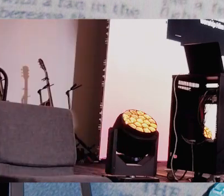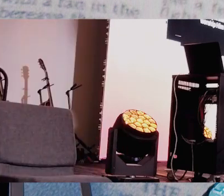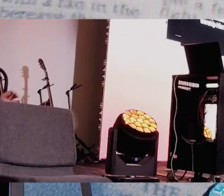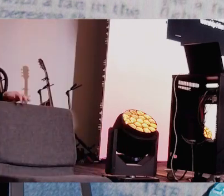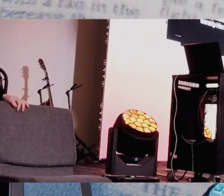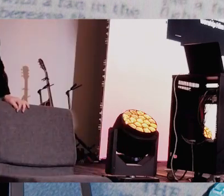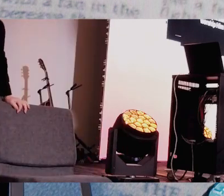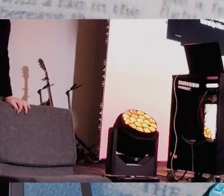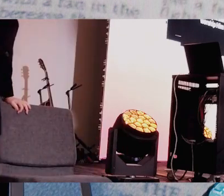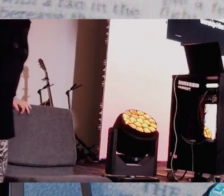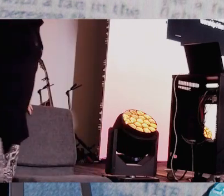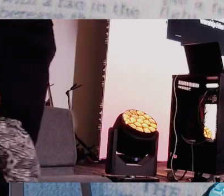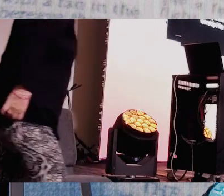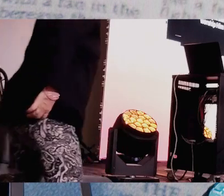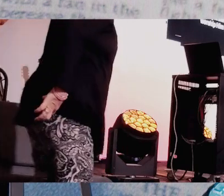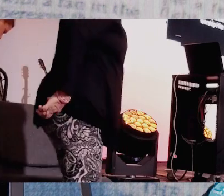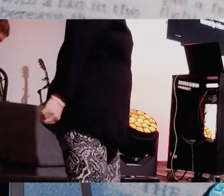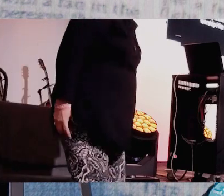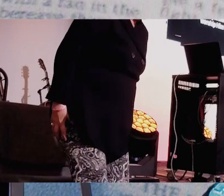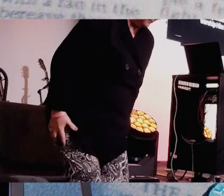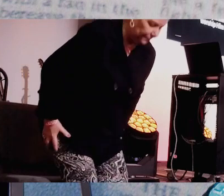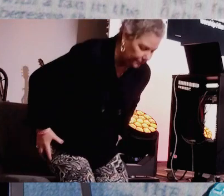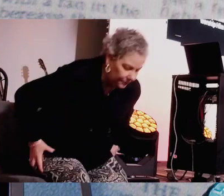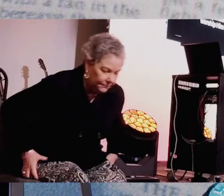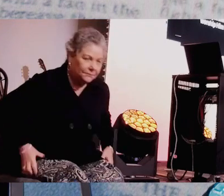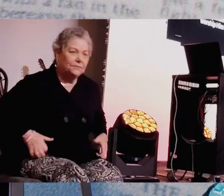we're a little bit more charismatic here.